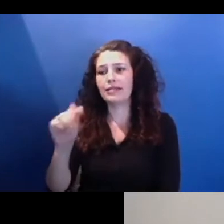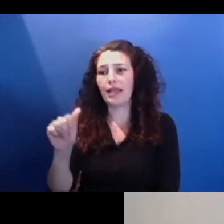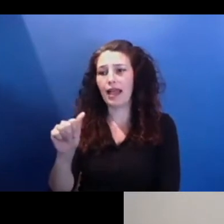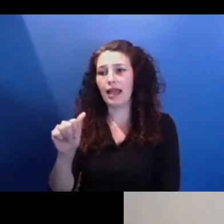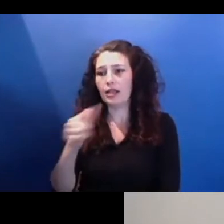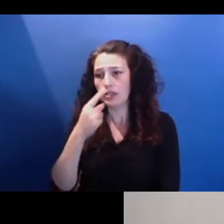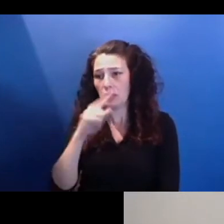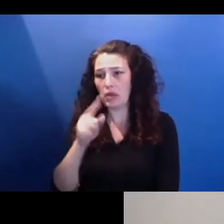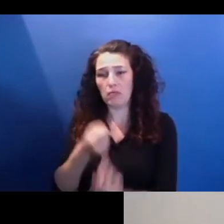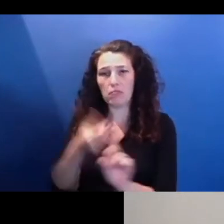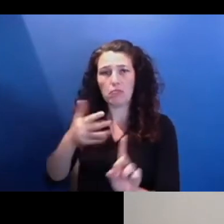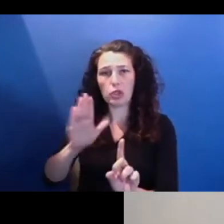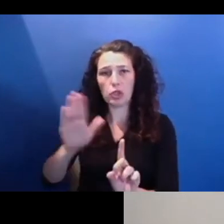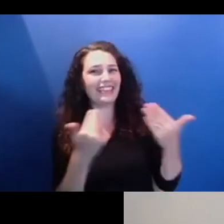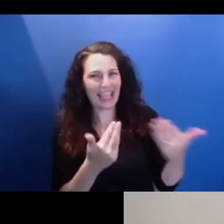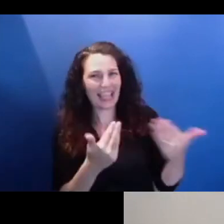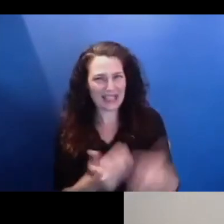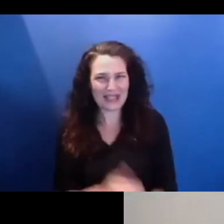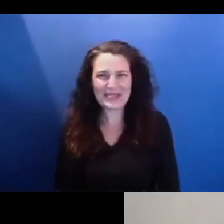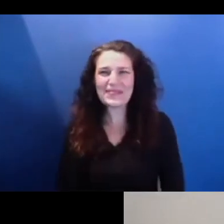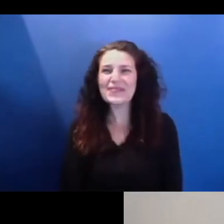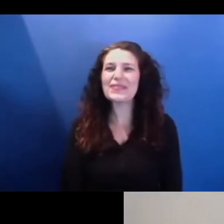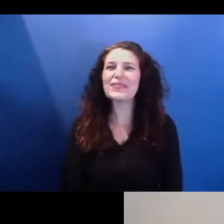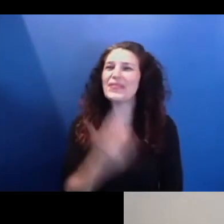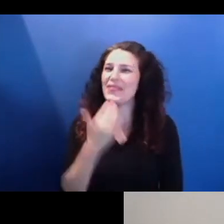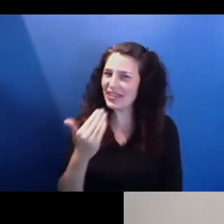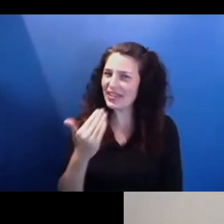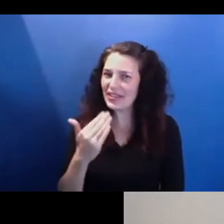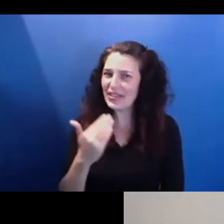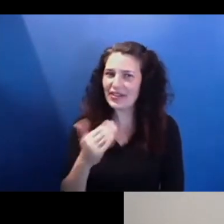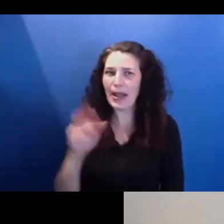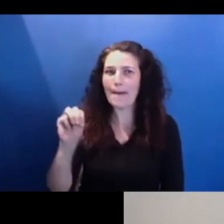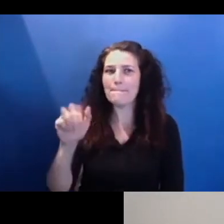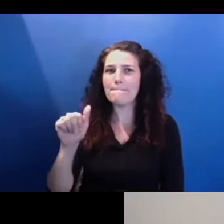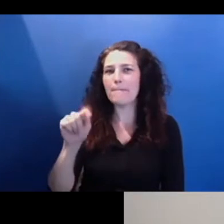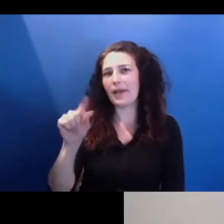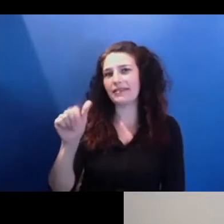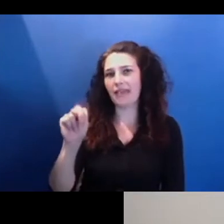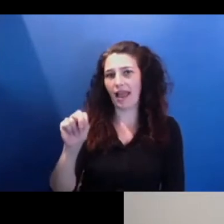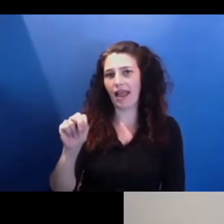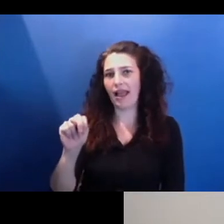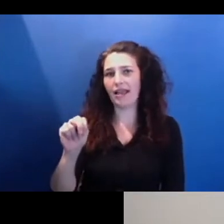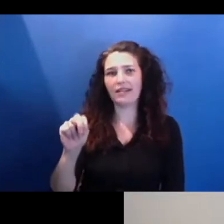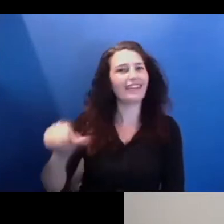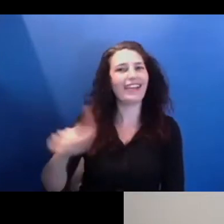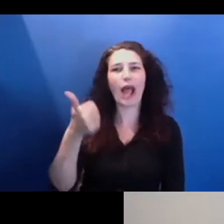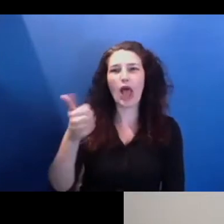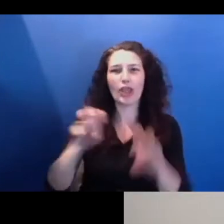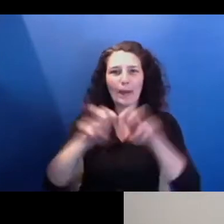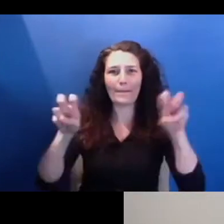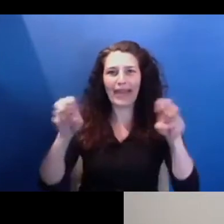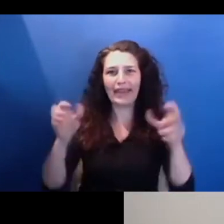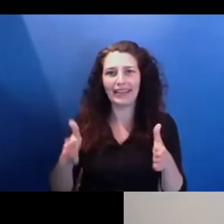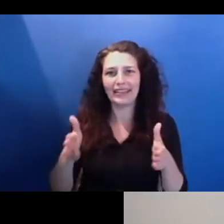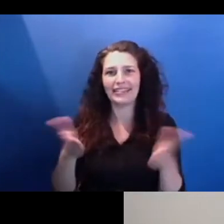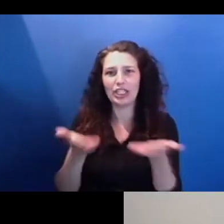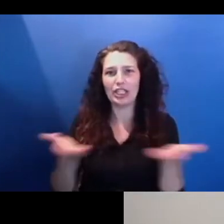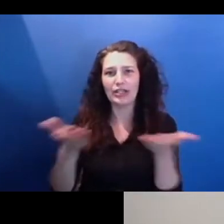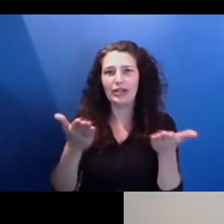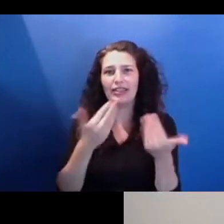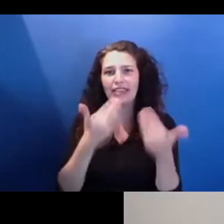to public service. Thank you, Matan, and for my fellow panelists, and to